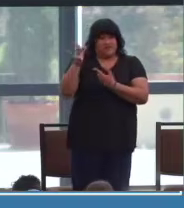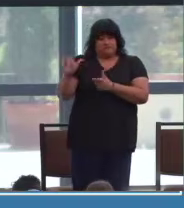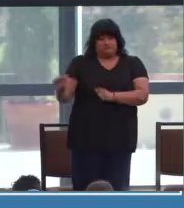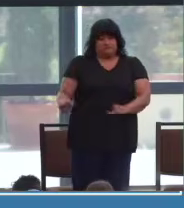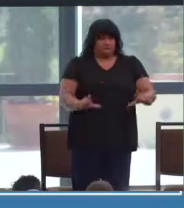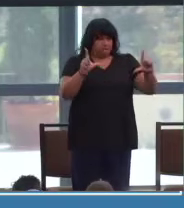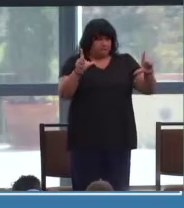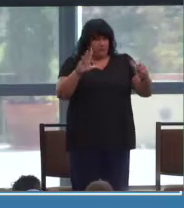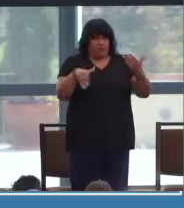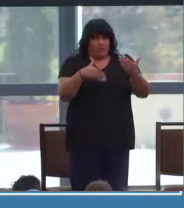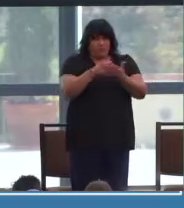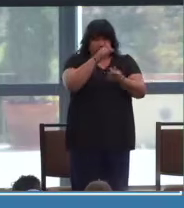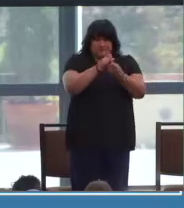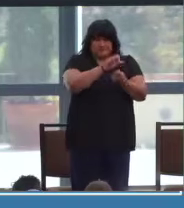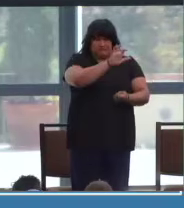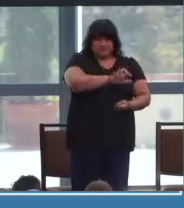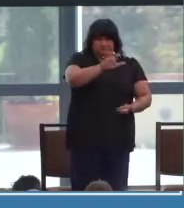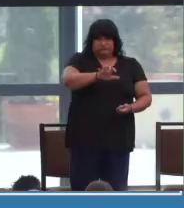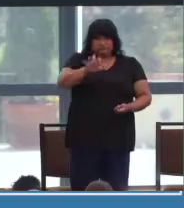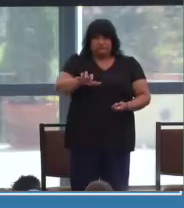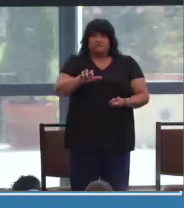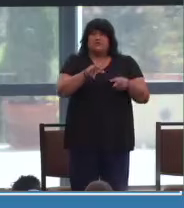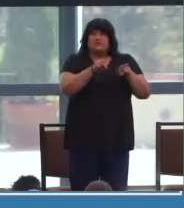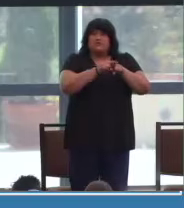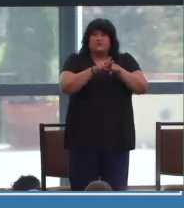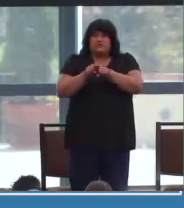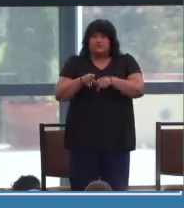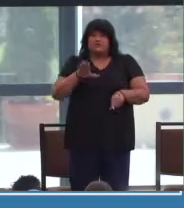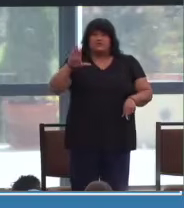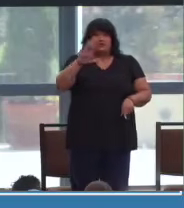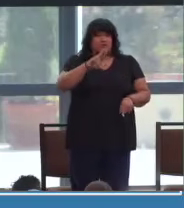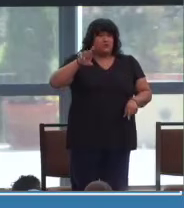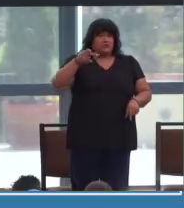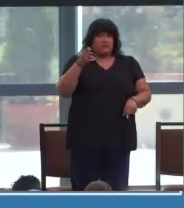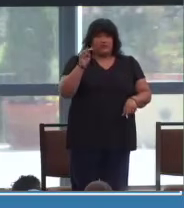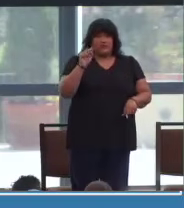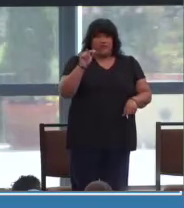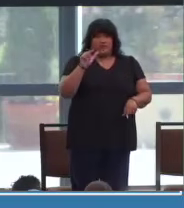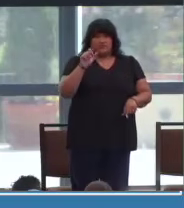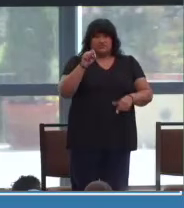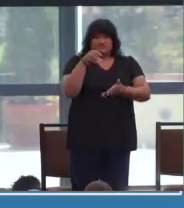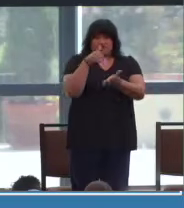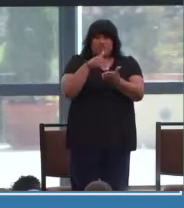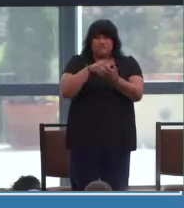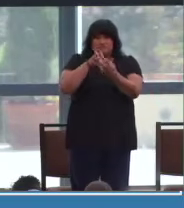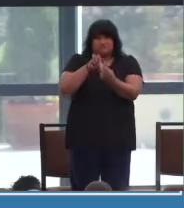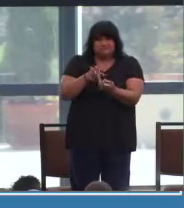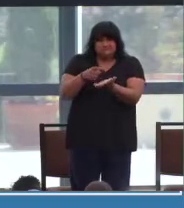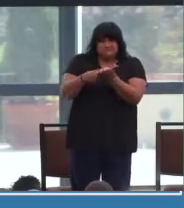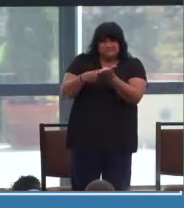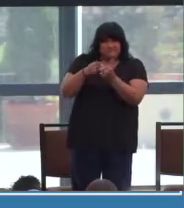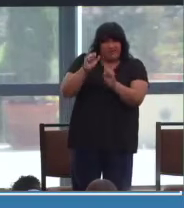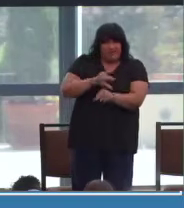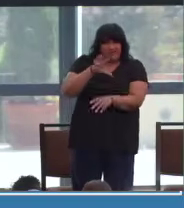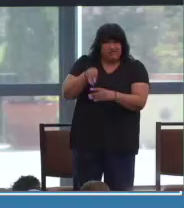the detailed descriptions of this. Please speak with your rheumatologist and see if this is something that's that you can